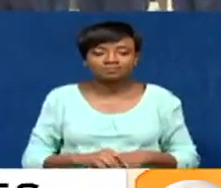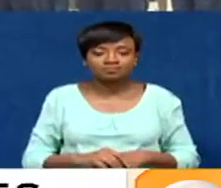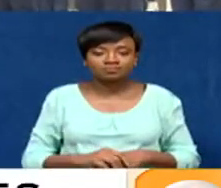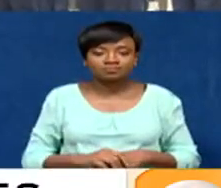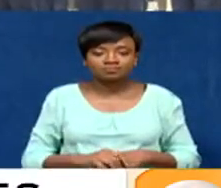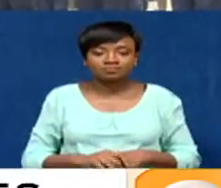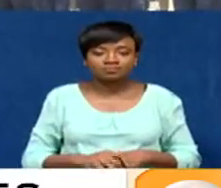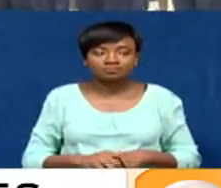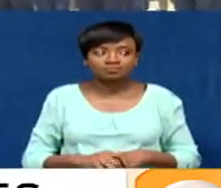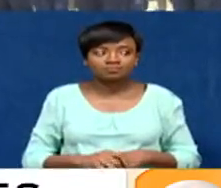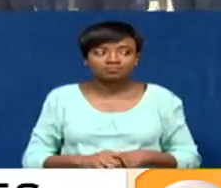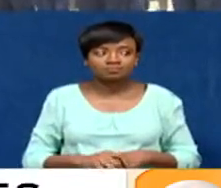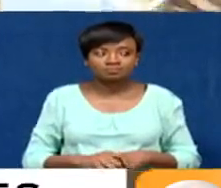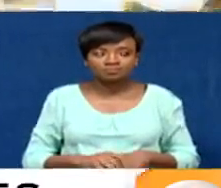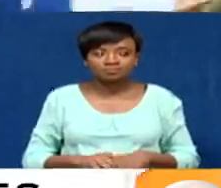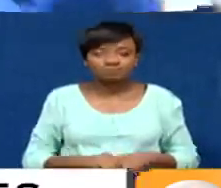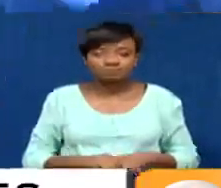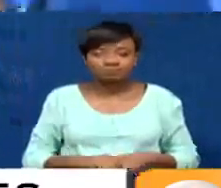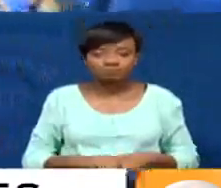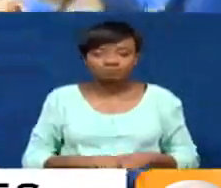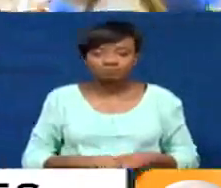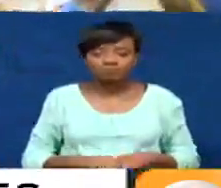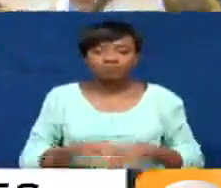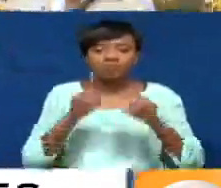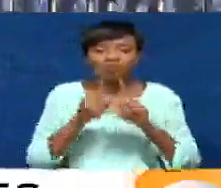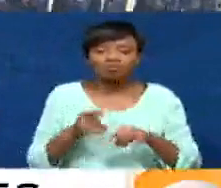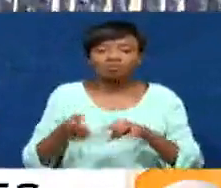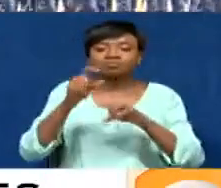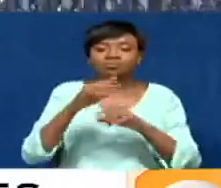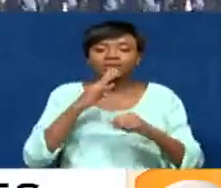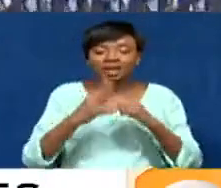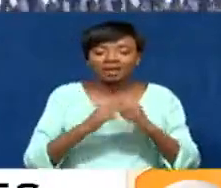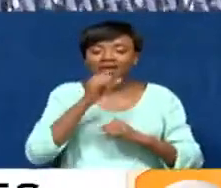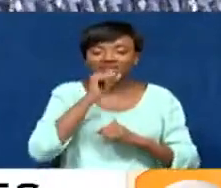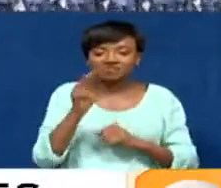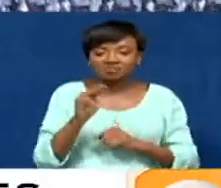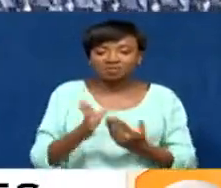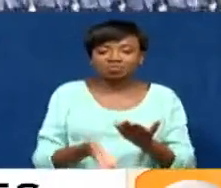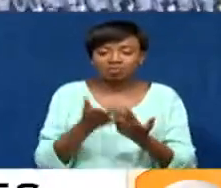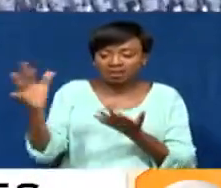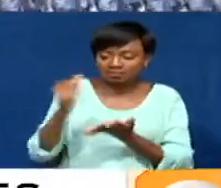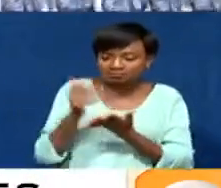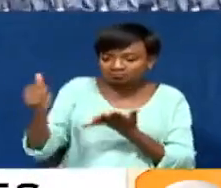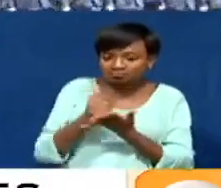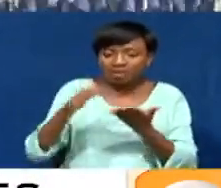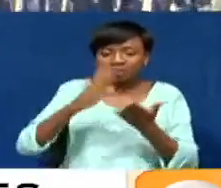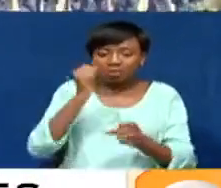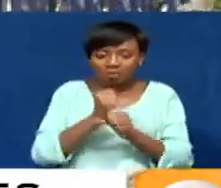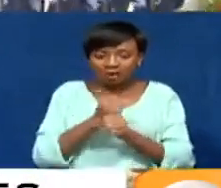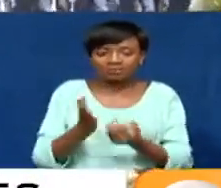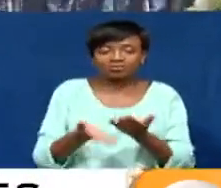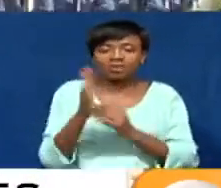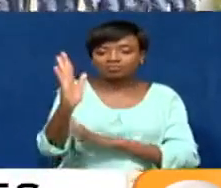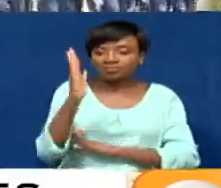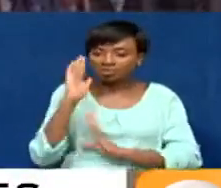And police were also allocated an additional 950 million shillings aimed at recruiting additional officers to boost